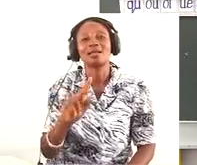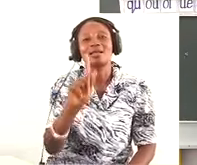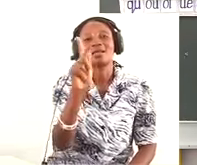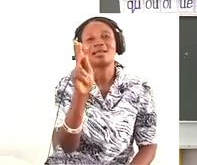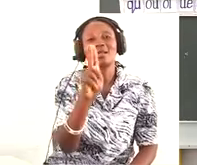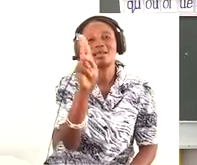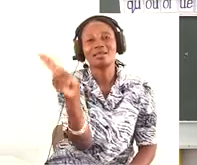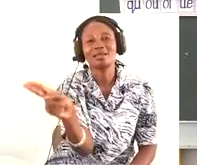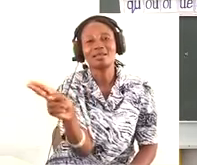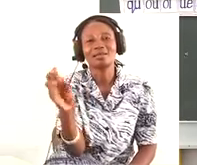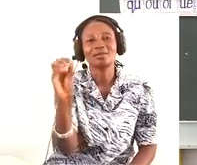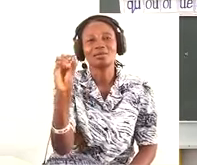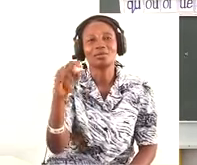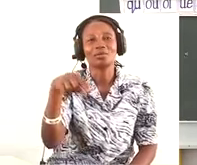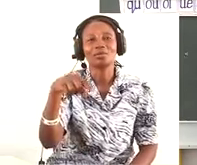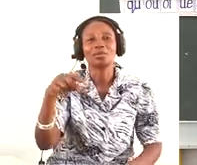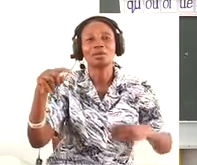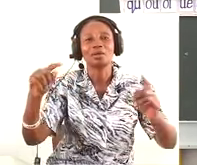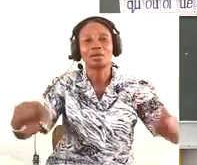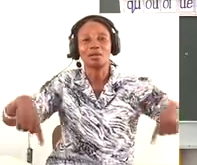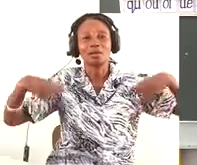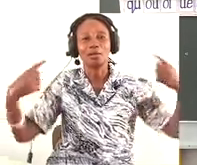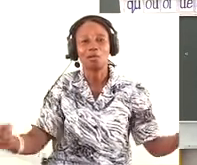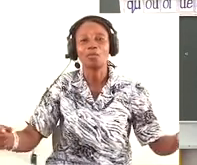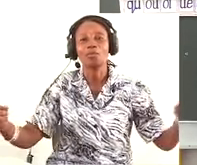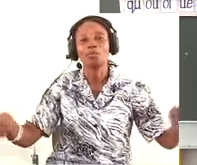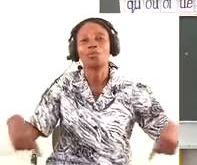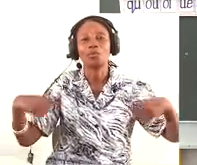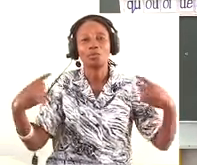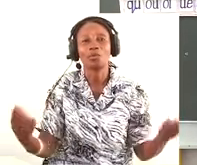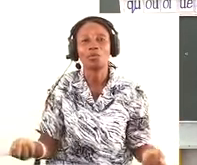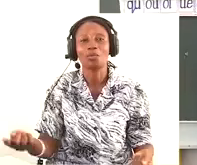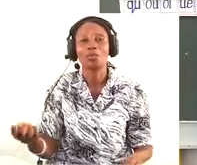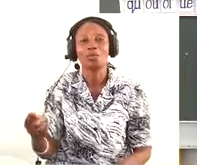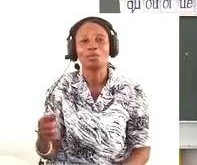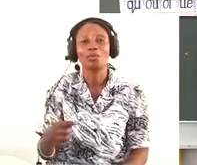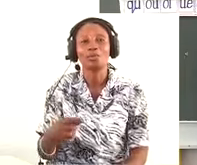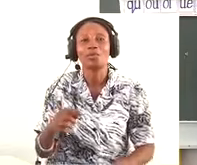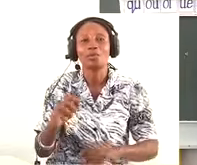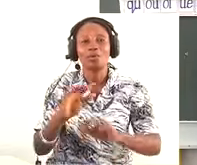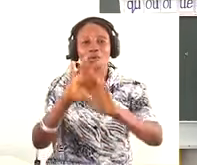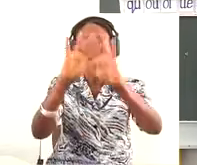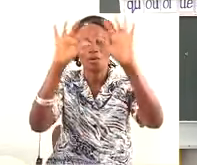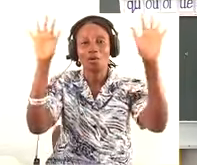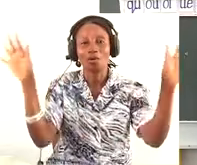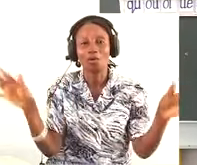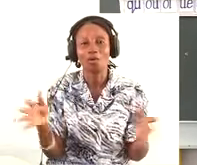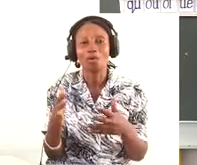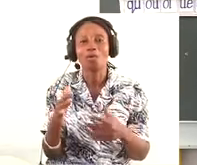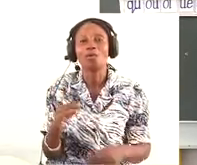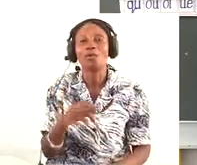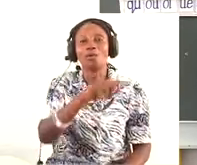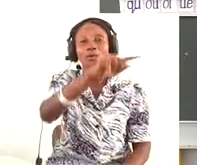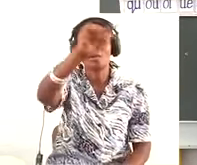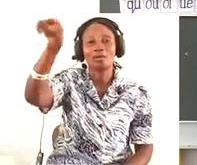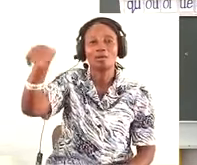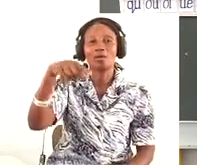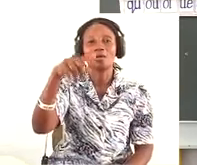hop, hop, hop, all around. I like to hop, hop, hop, up